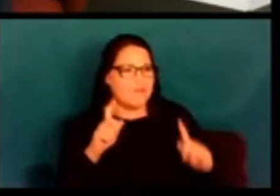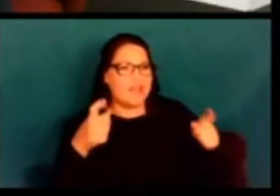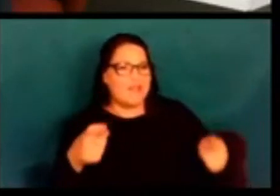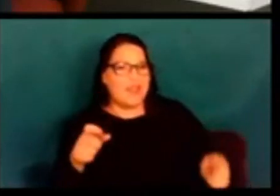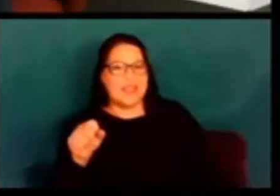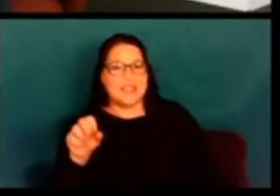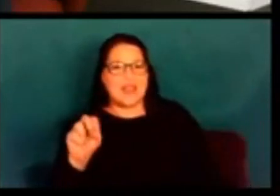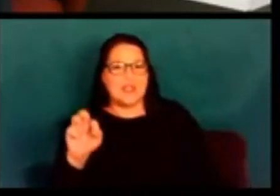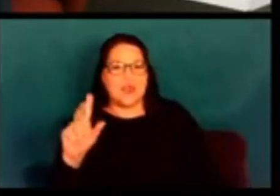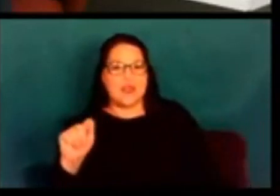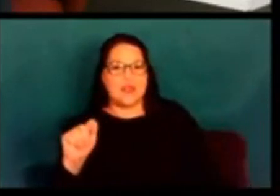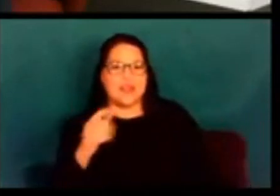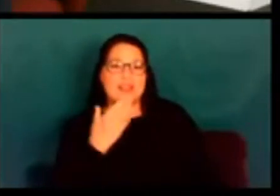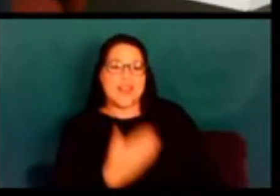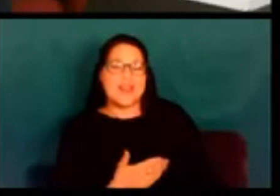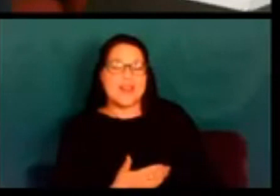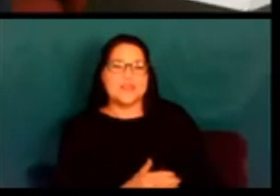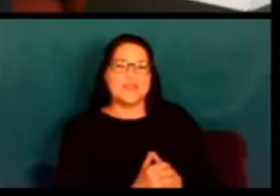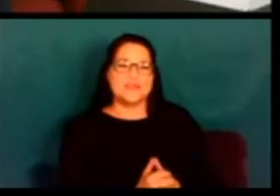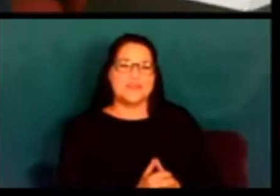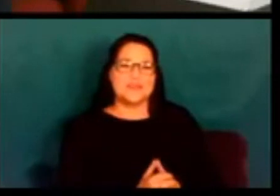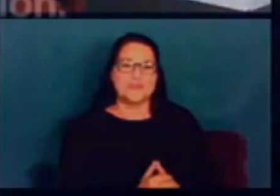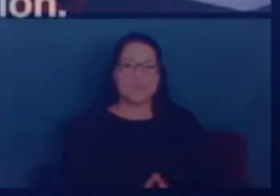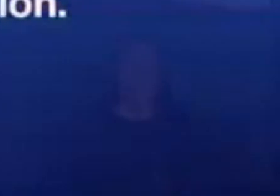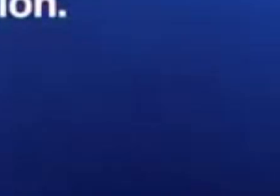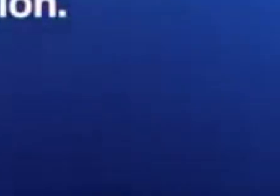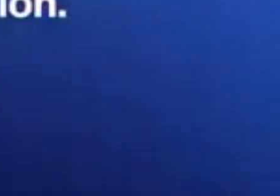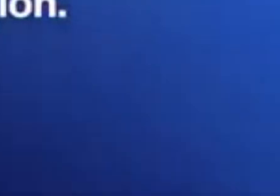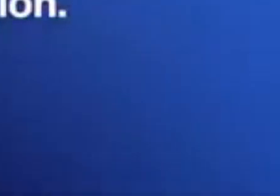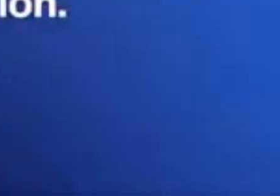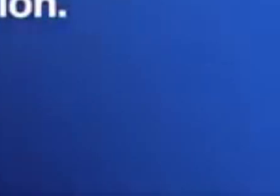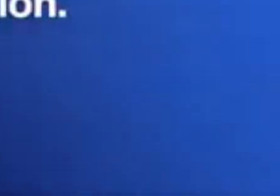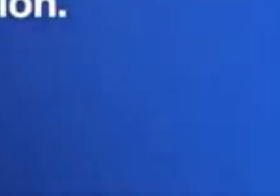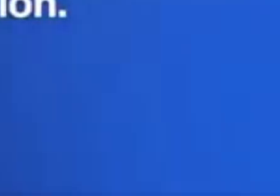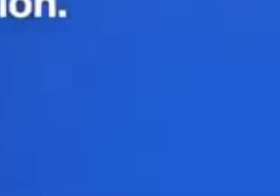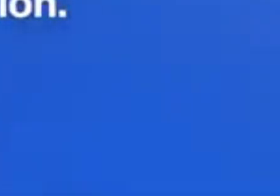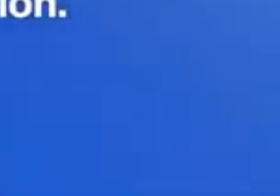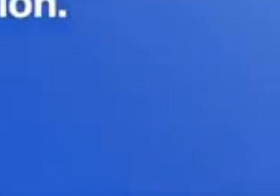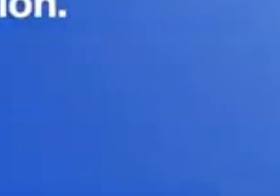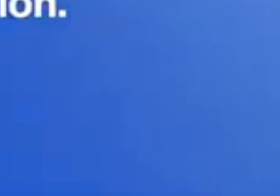Thank you. Thank you. Yeah, you want to get over to over here in the corner.